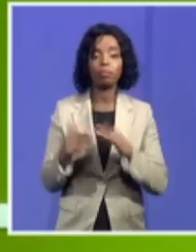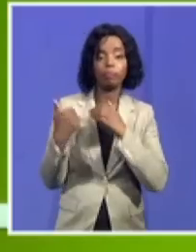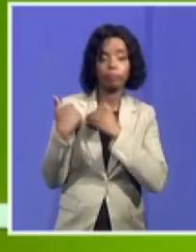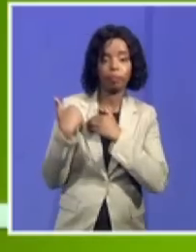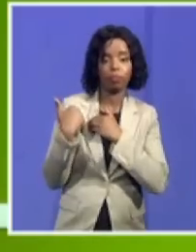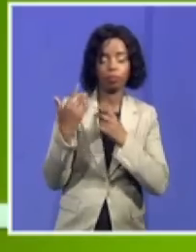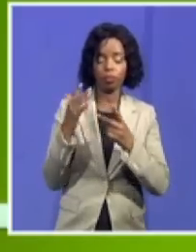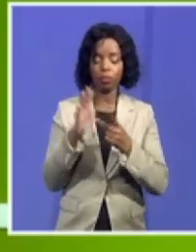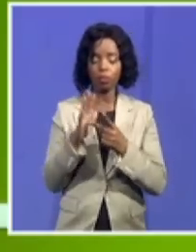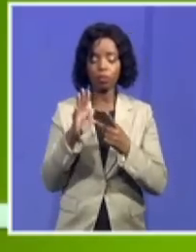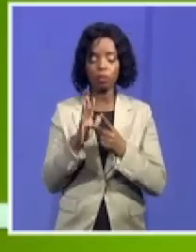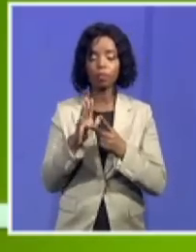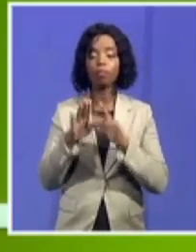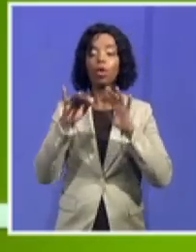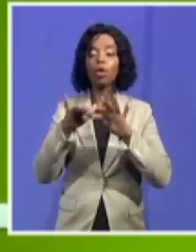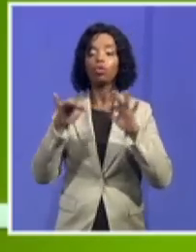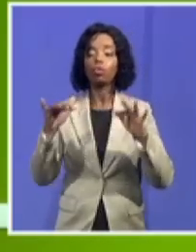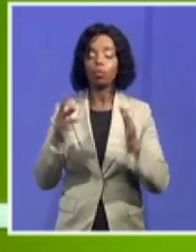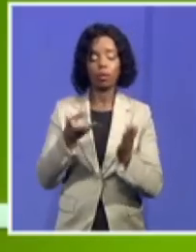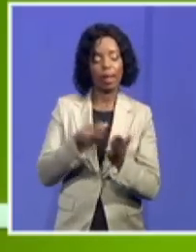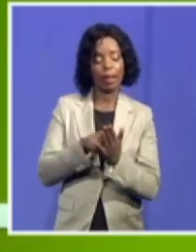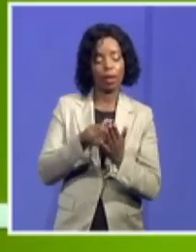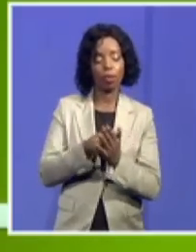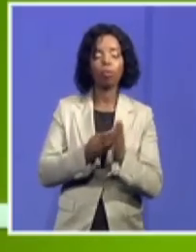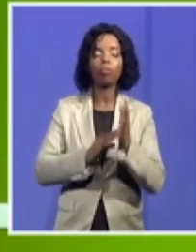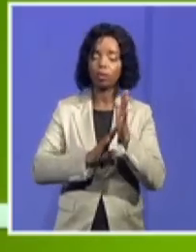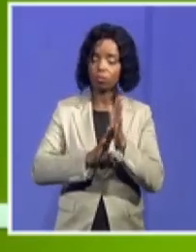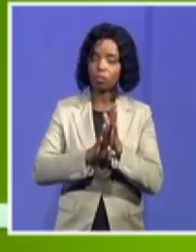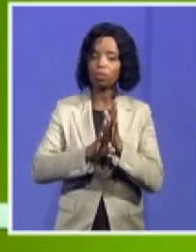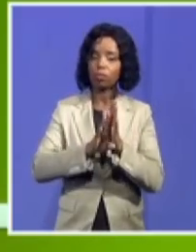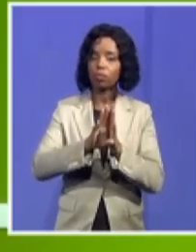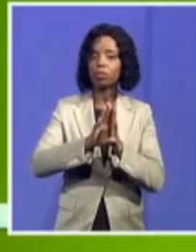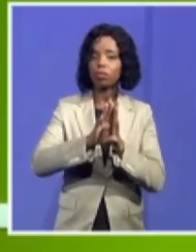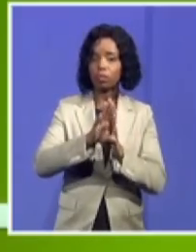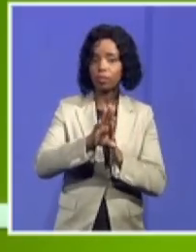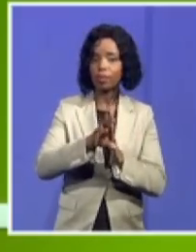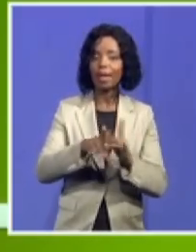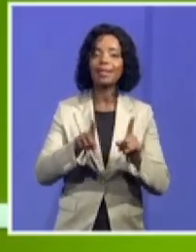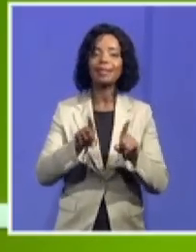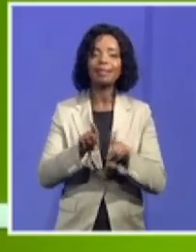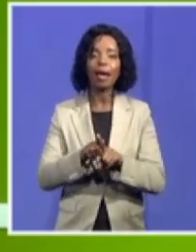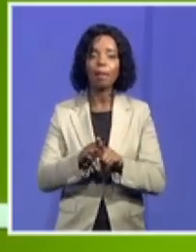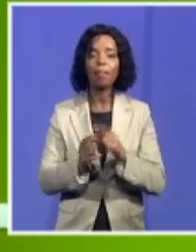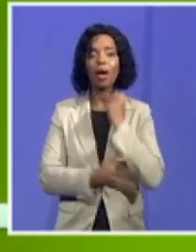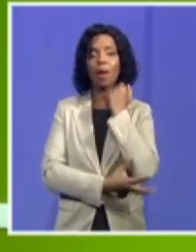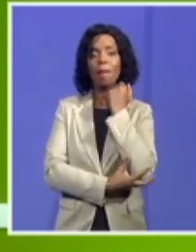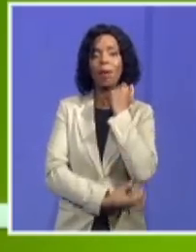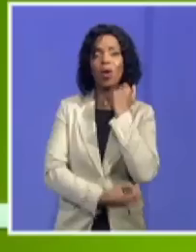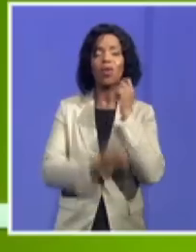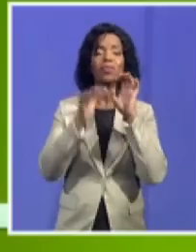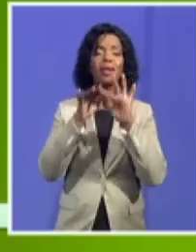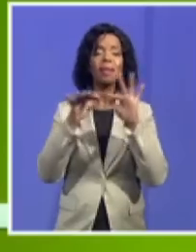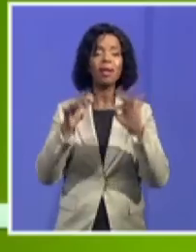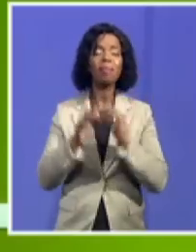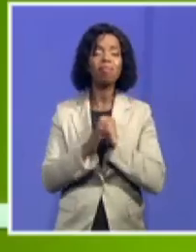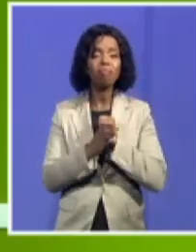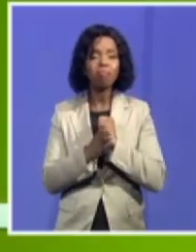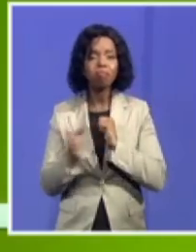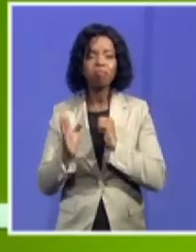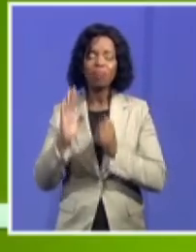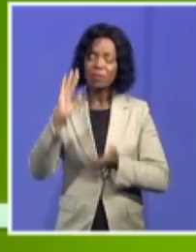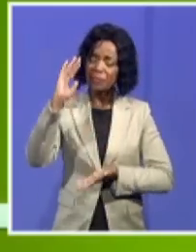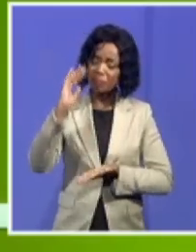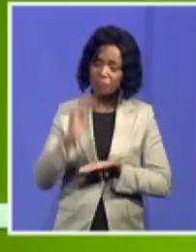development, and for reducing energy poverty on the continent. And we do not see